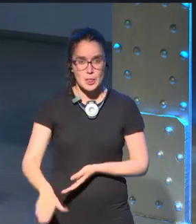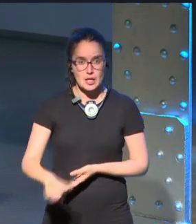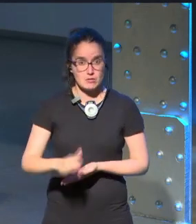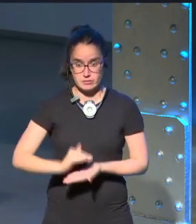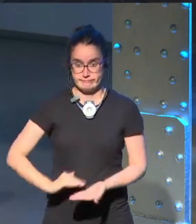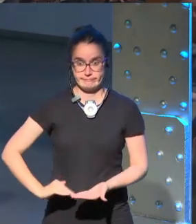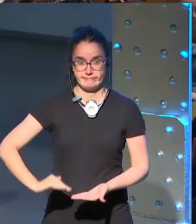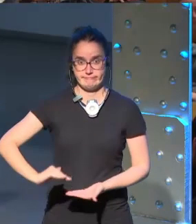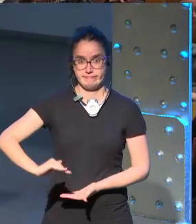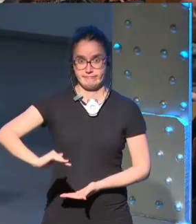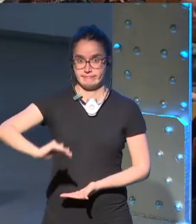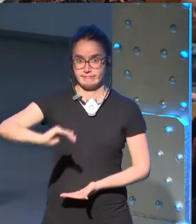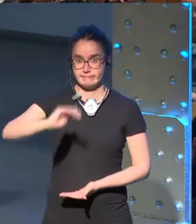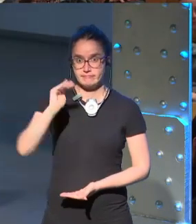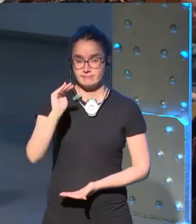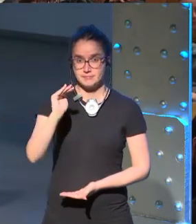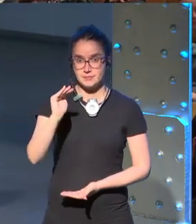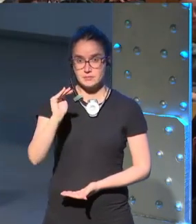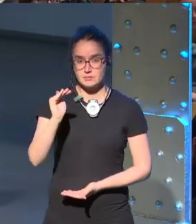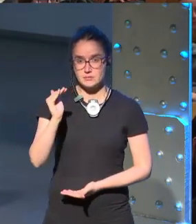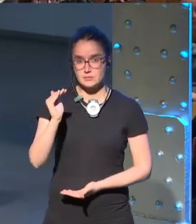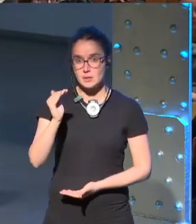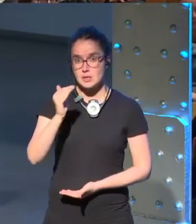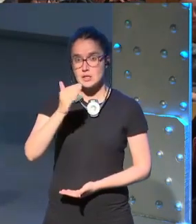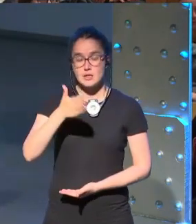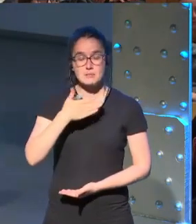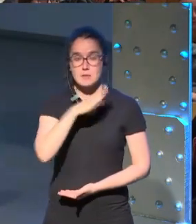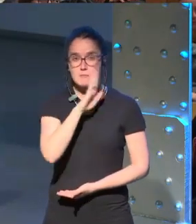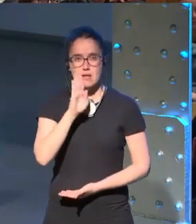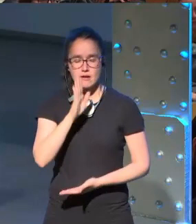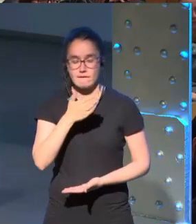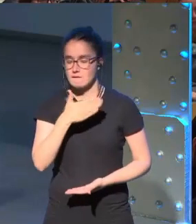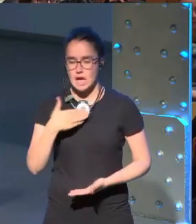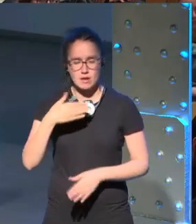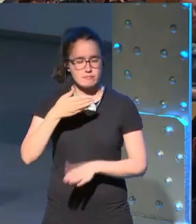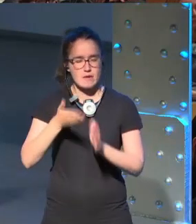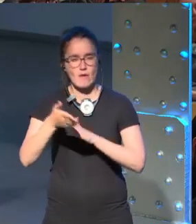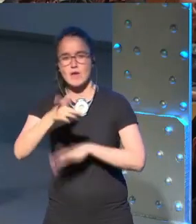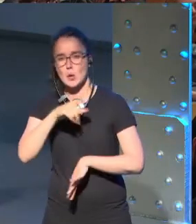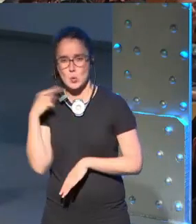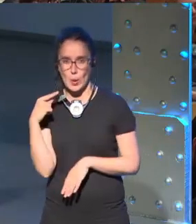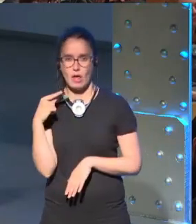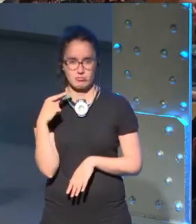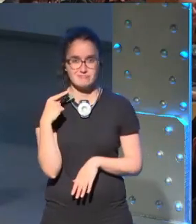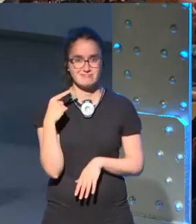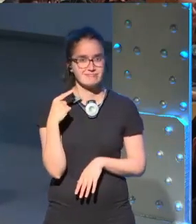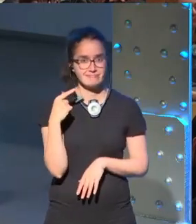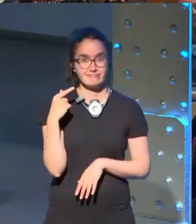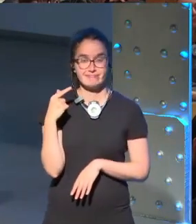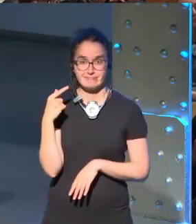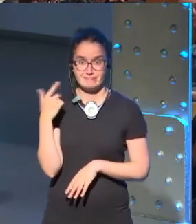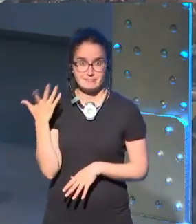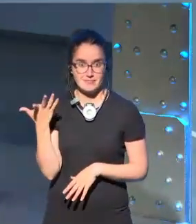my mother's fondest hope would be that I'd be a priest. But in fact, I think she had